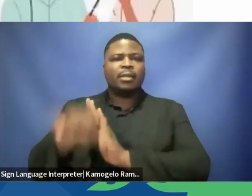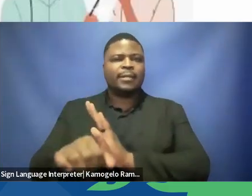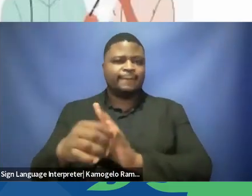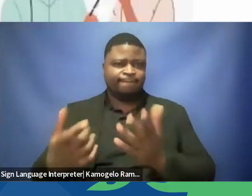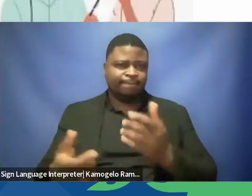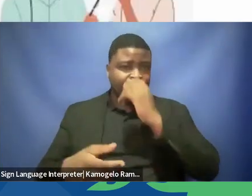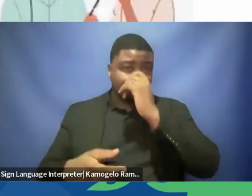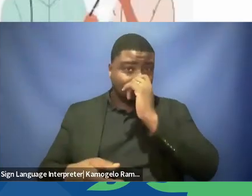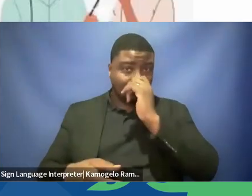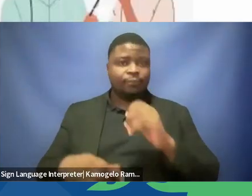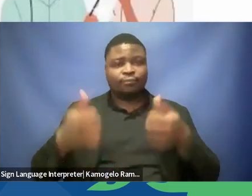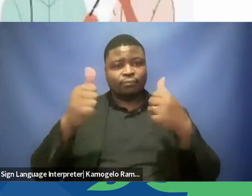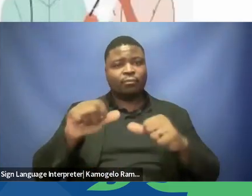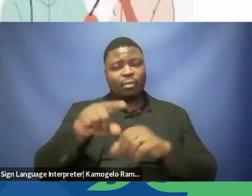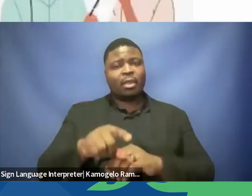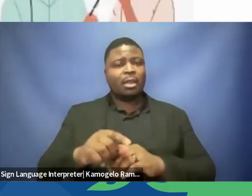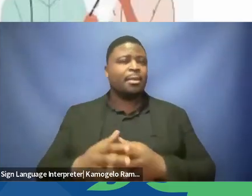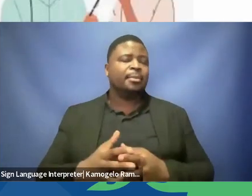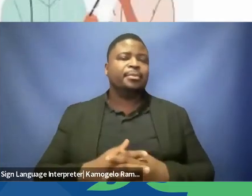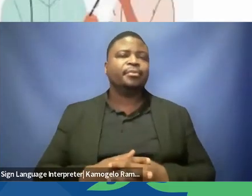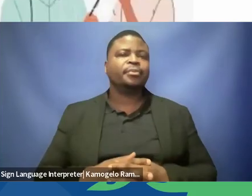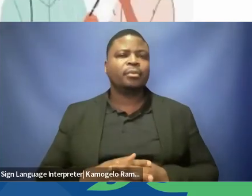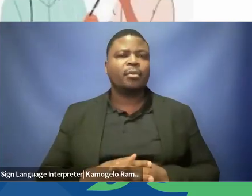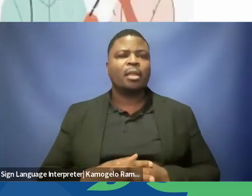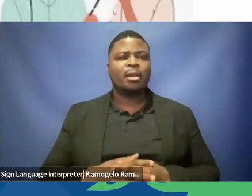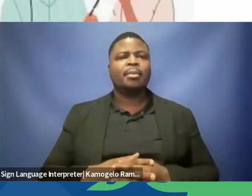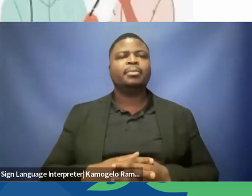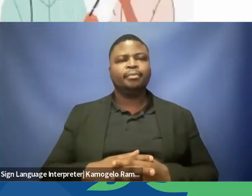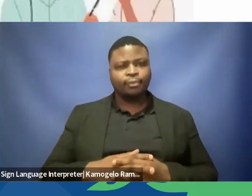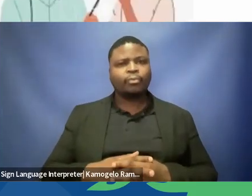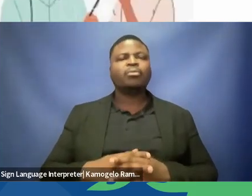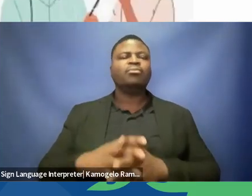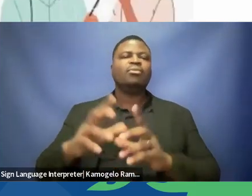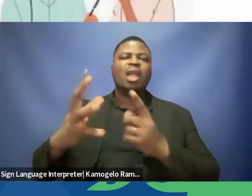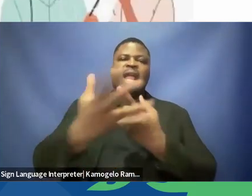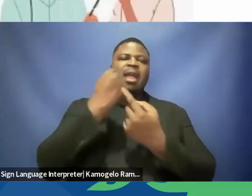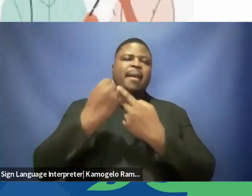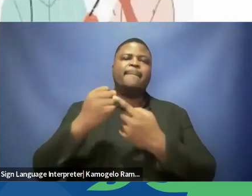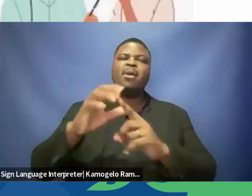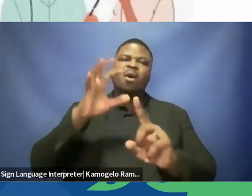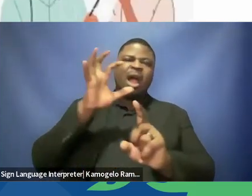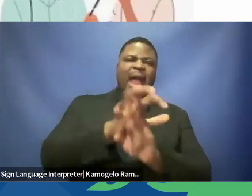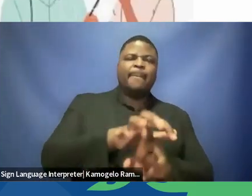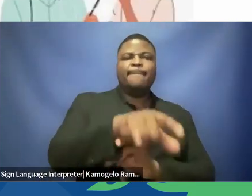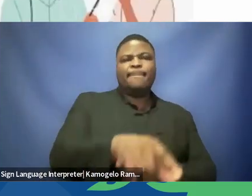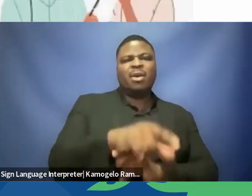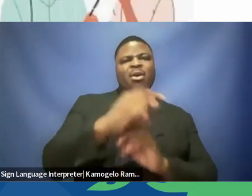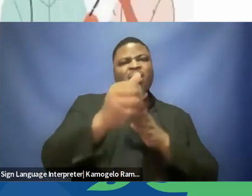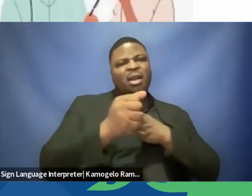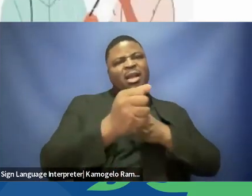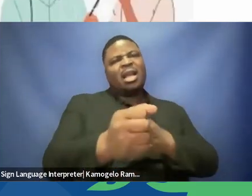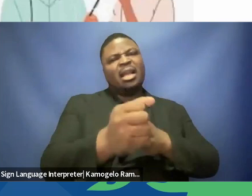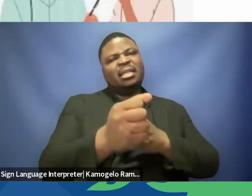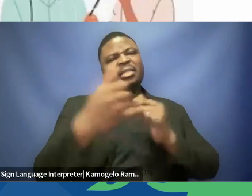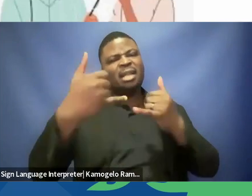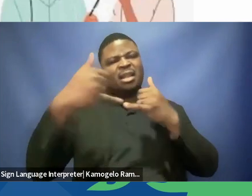My last or second last slide is we speak about the harm reduction guidelines. What the guidelines provide, it